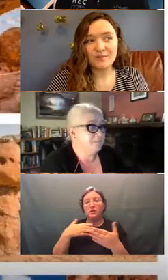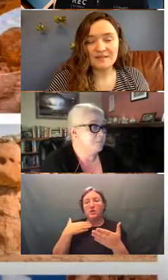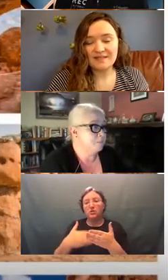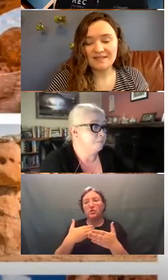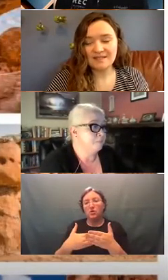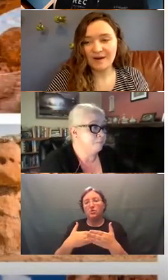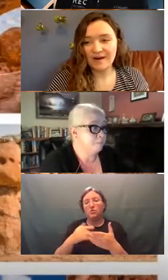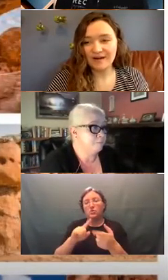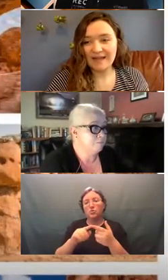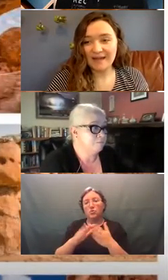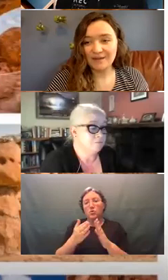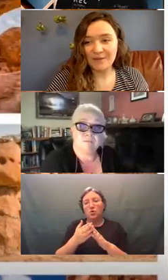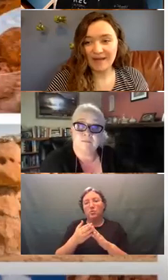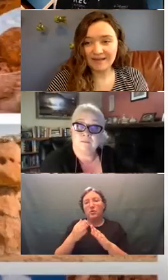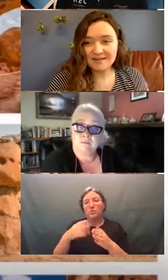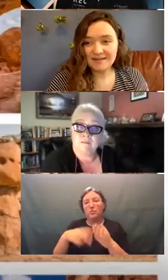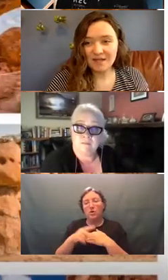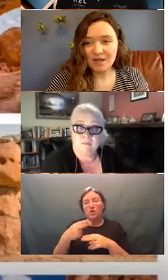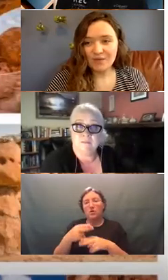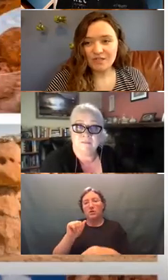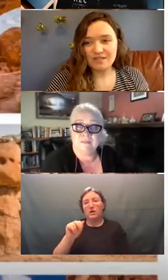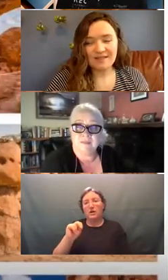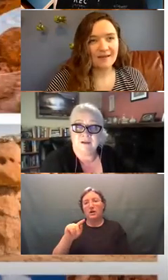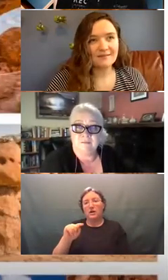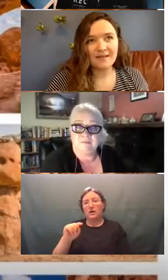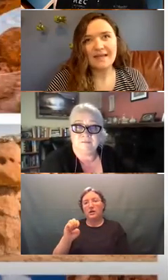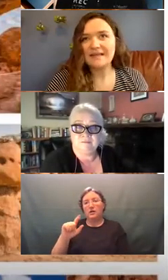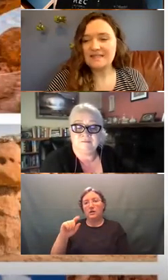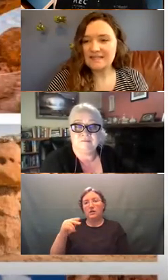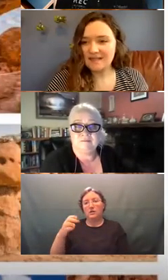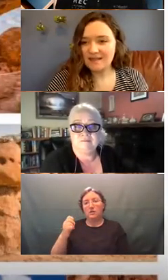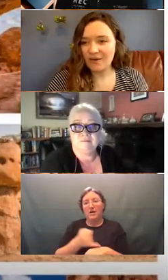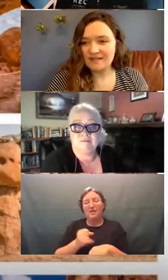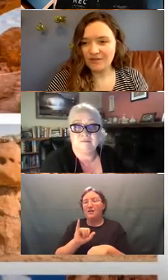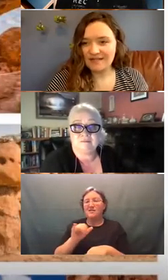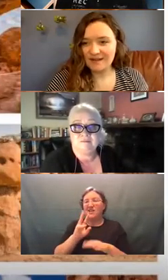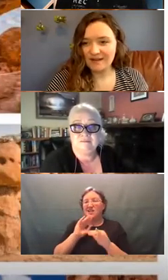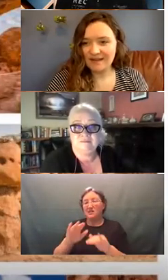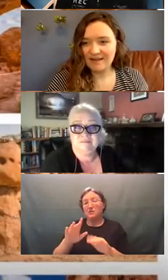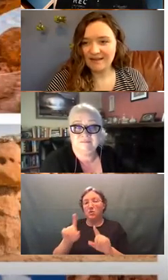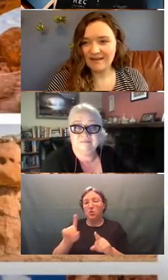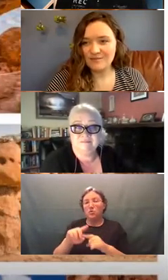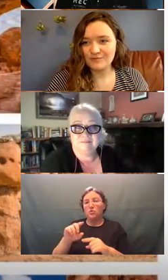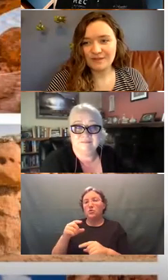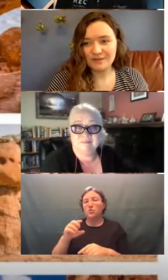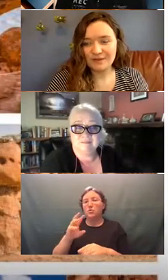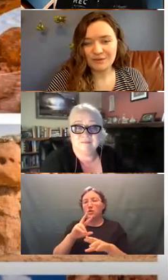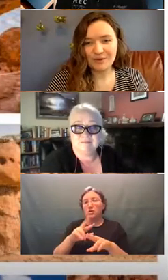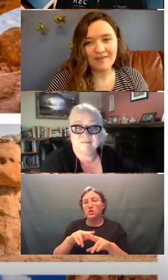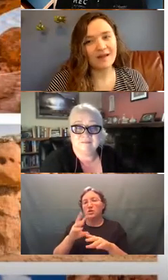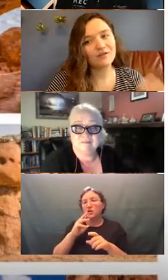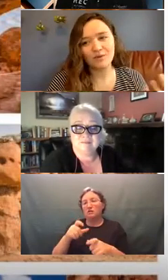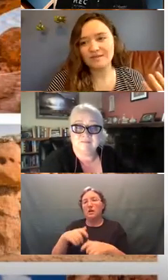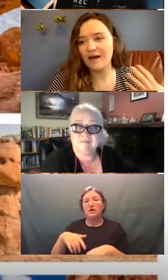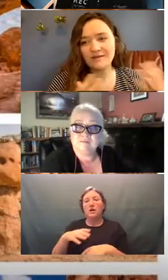the urban spaces park called Antelope Island, which is like an inland sea going to the Great Salt Lake. Really, really cool.